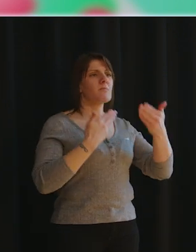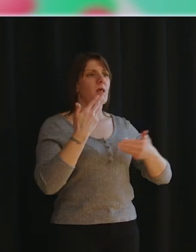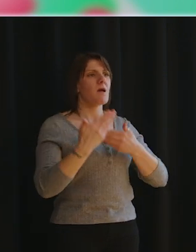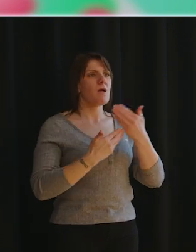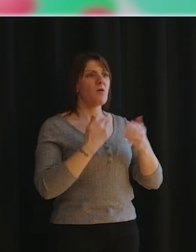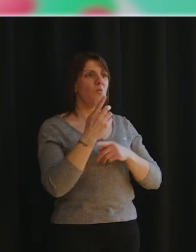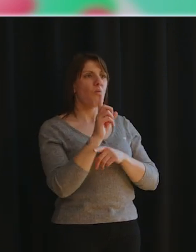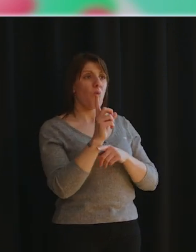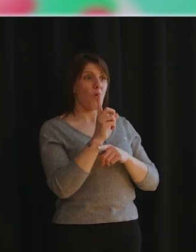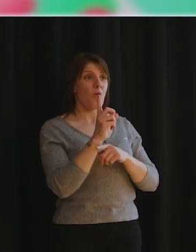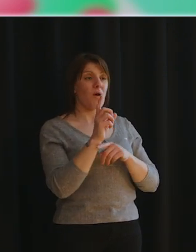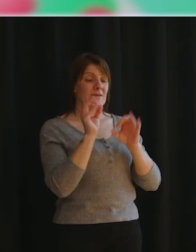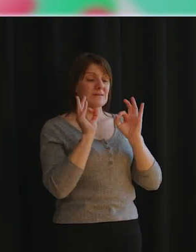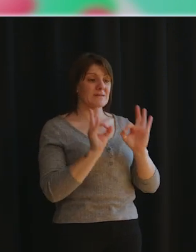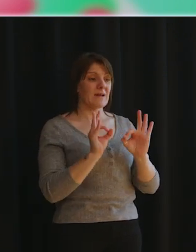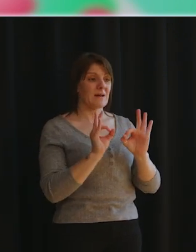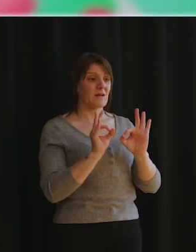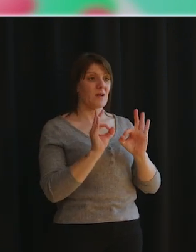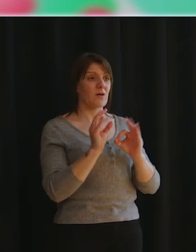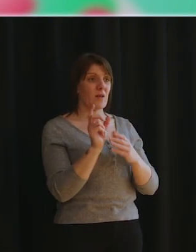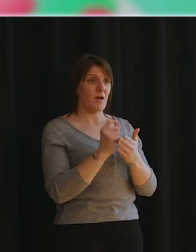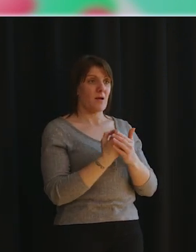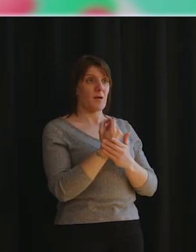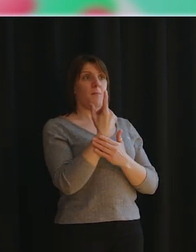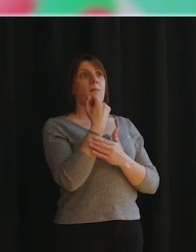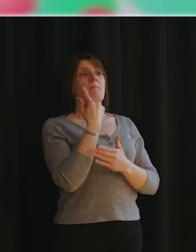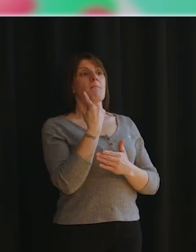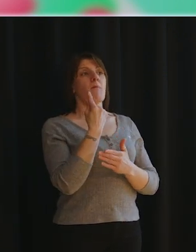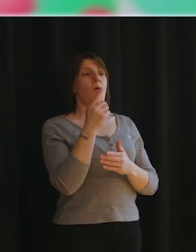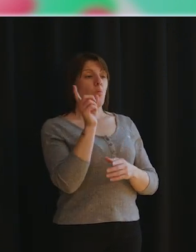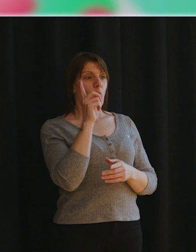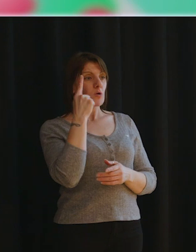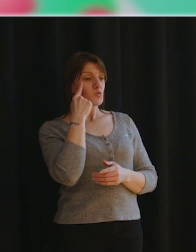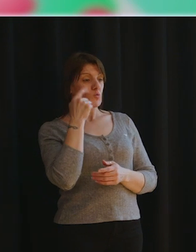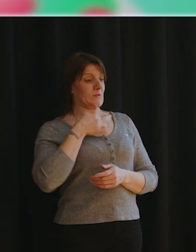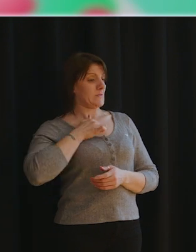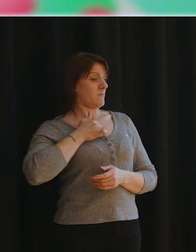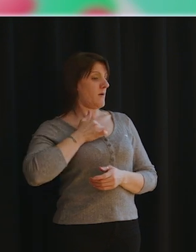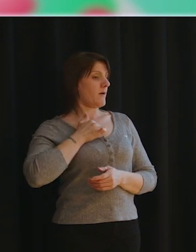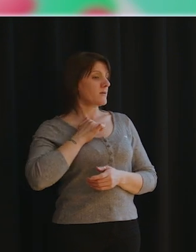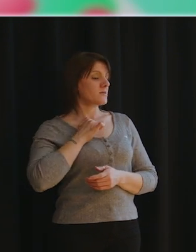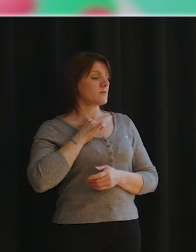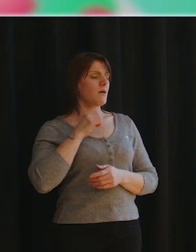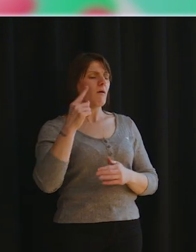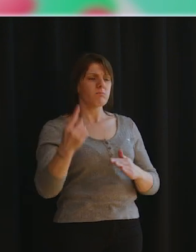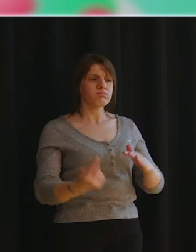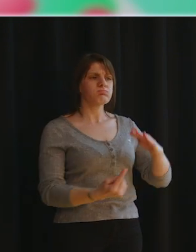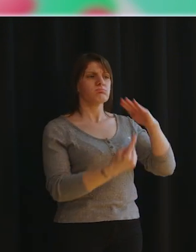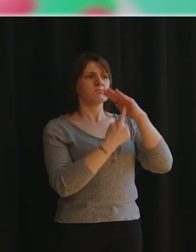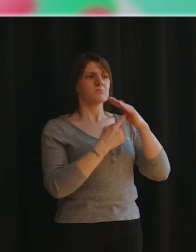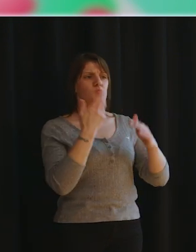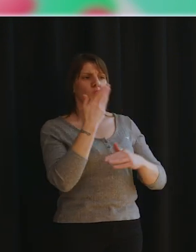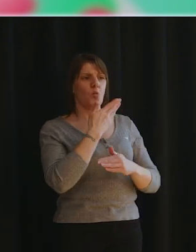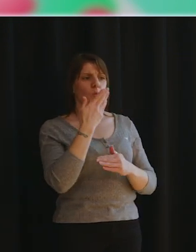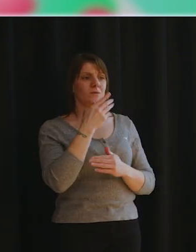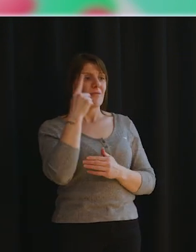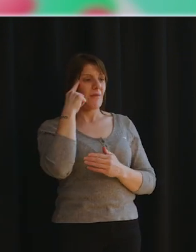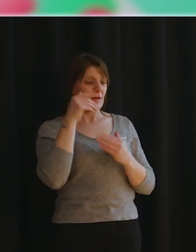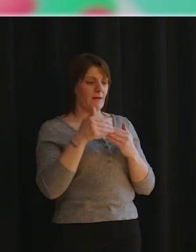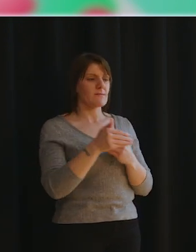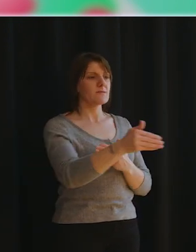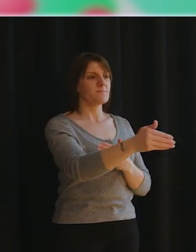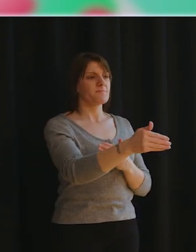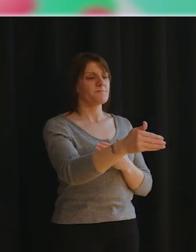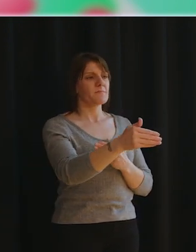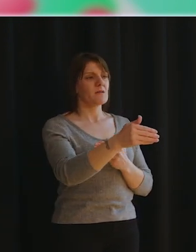what is about to come up and what to expect. And it's important that schools start to think ahead. And one of